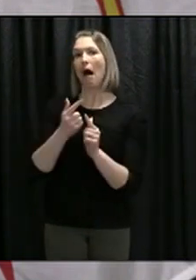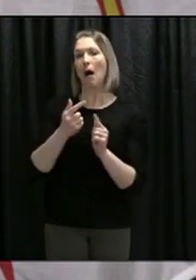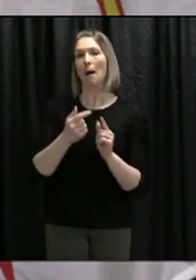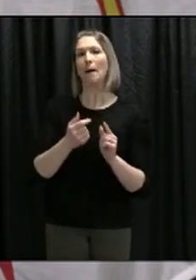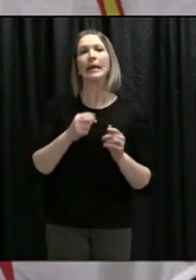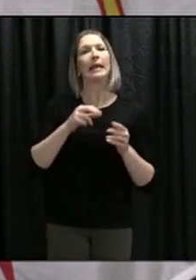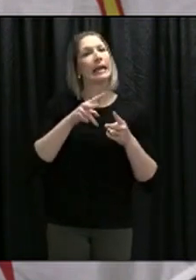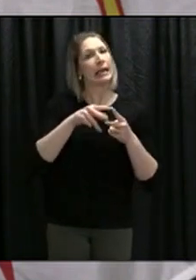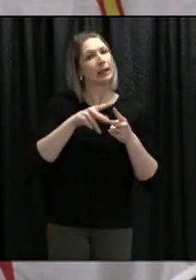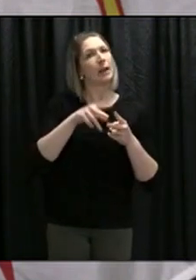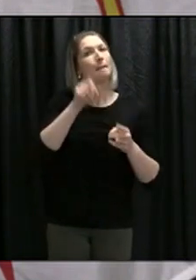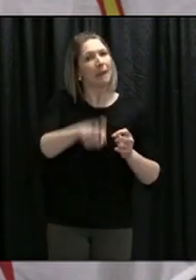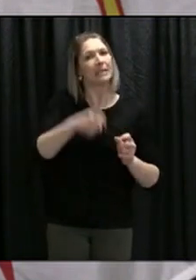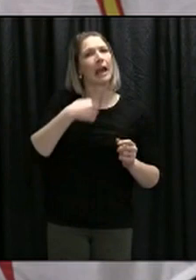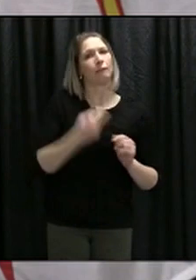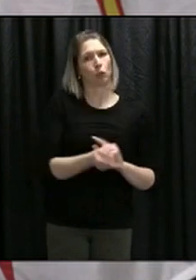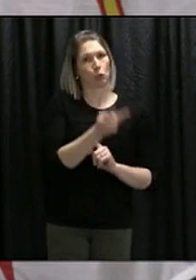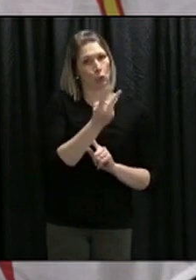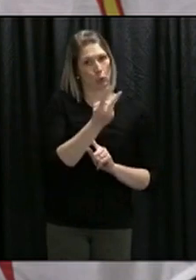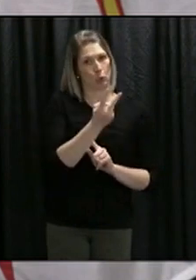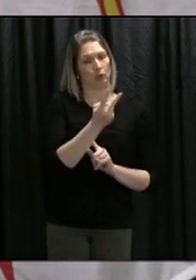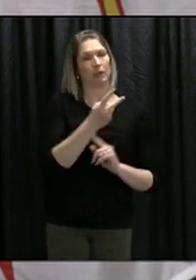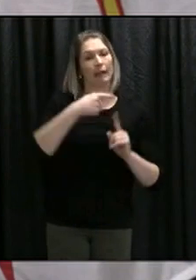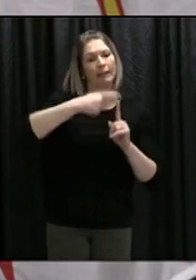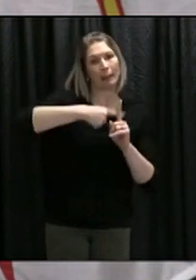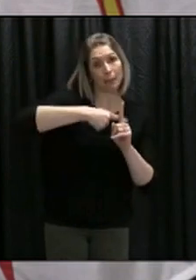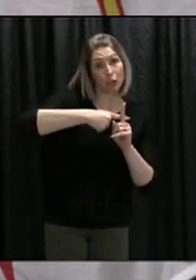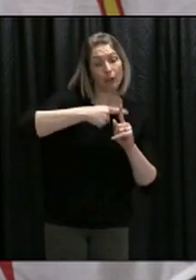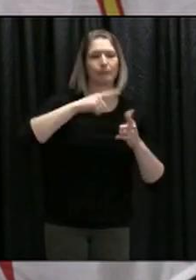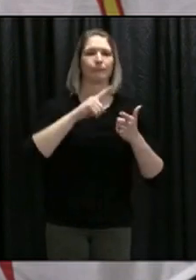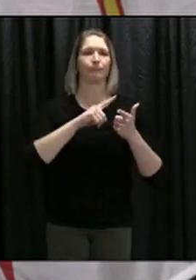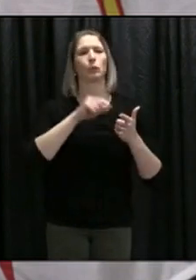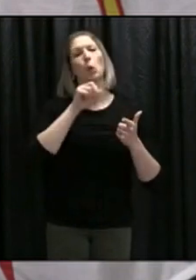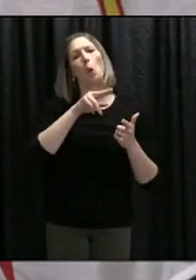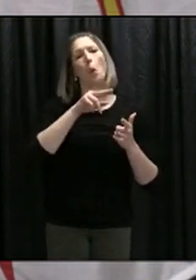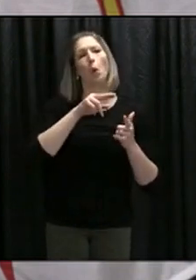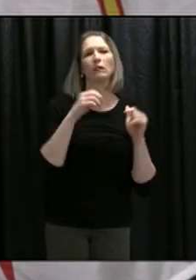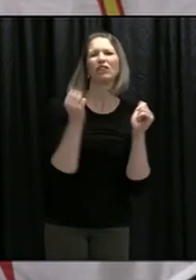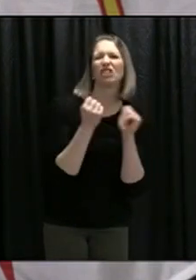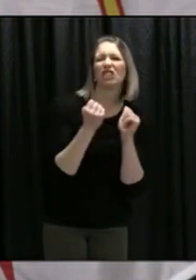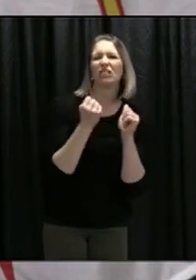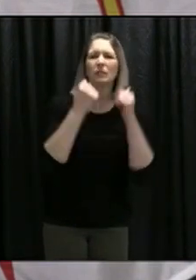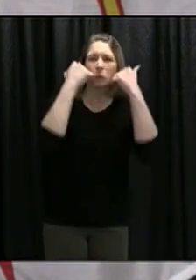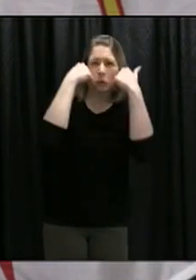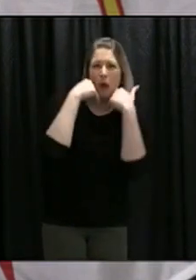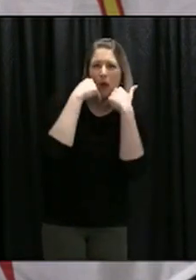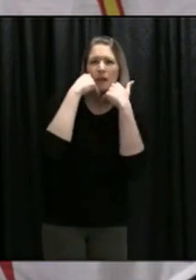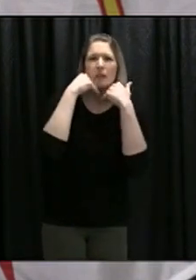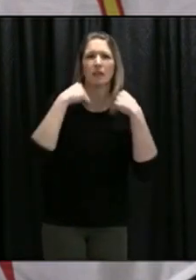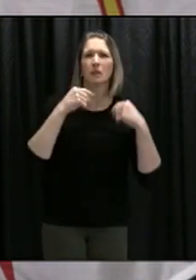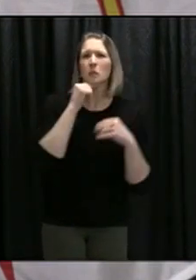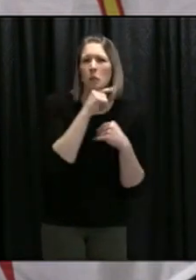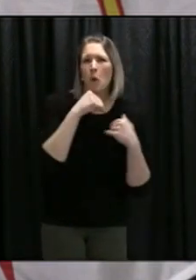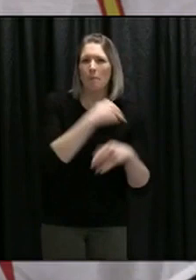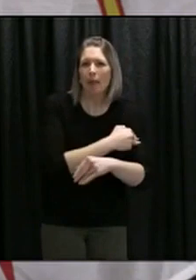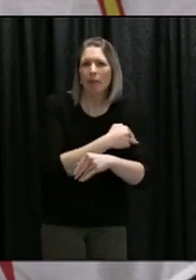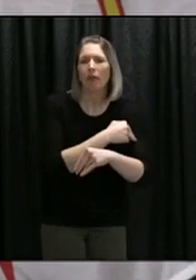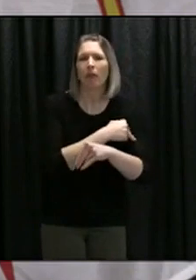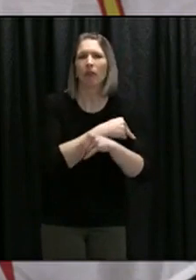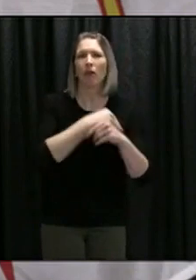more of the following symptoms: fever or signs of a fever, which include chills, sweats, muscle aches, and